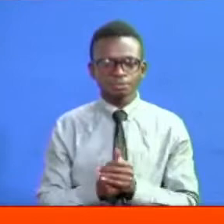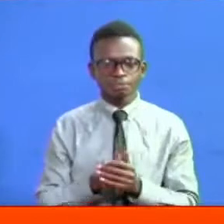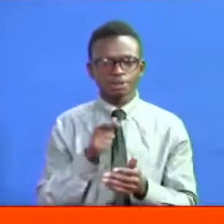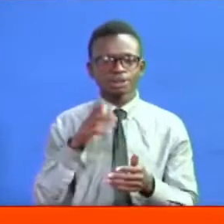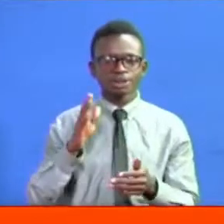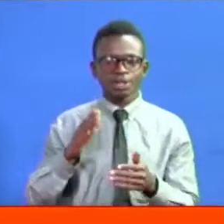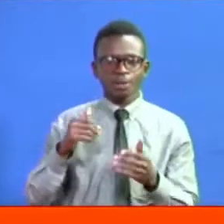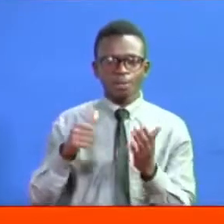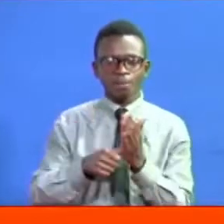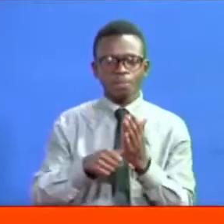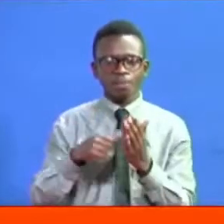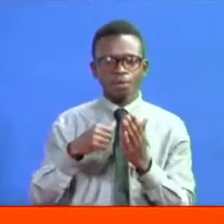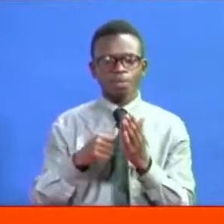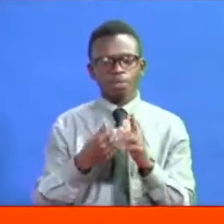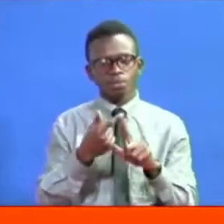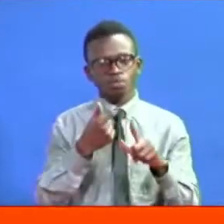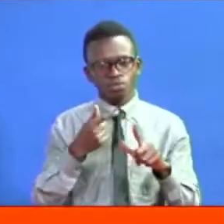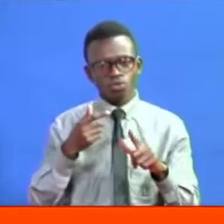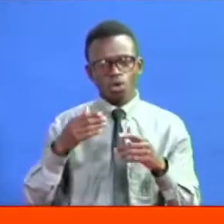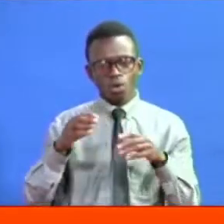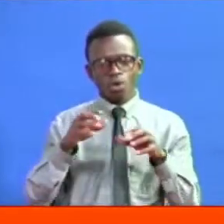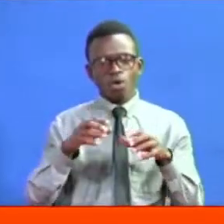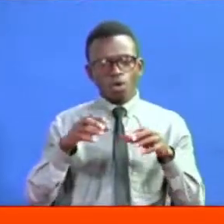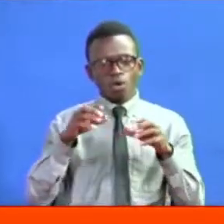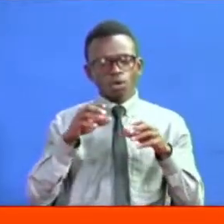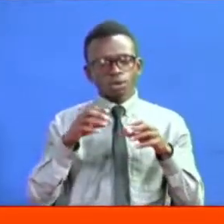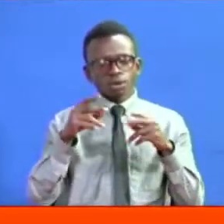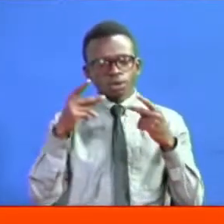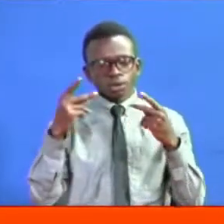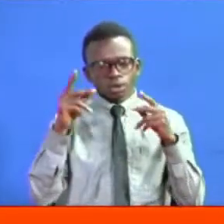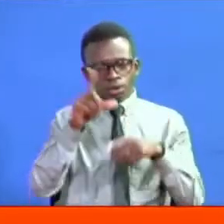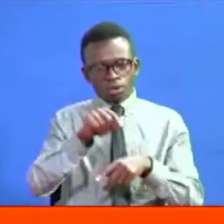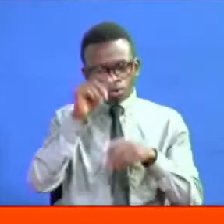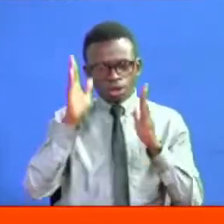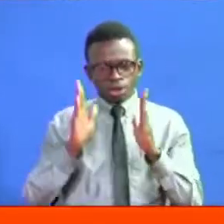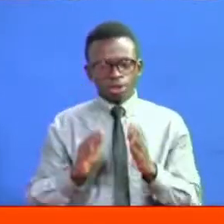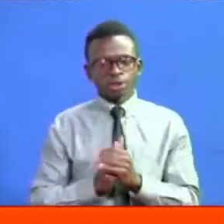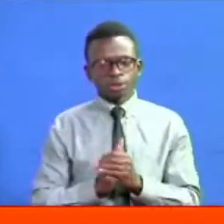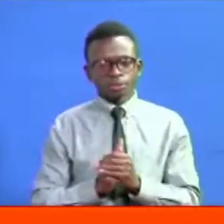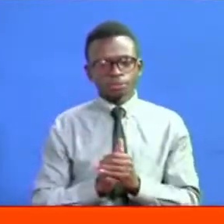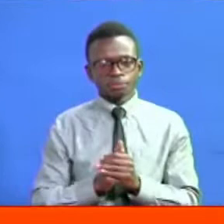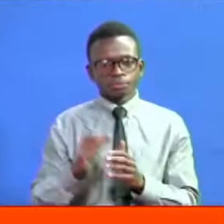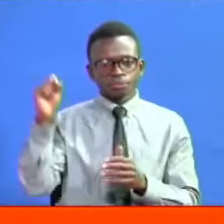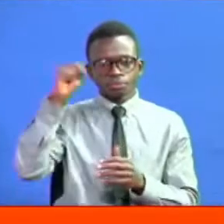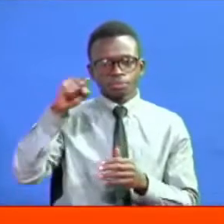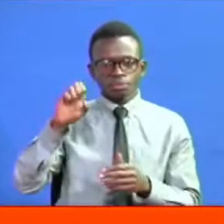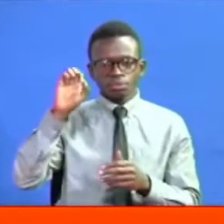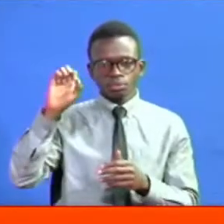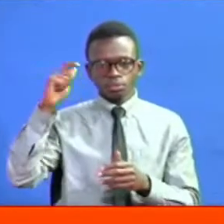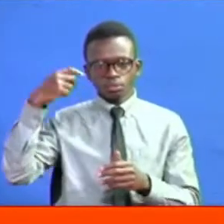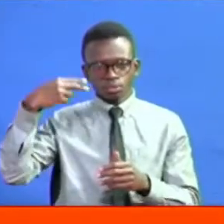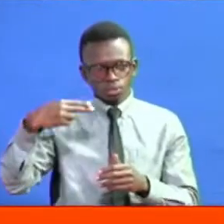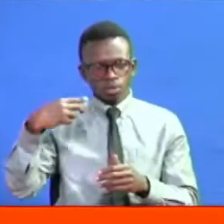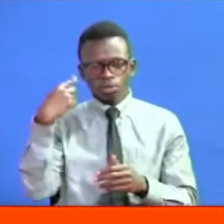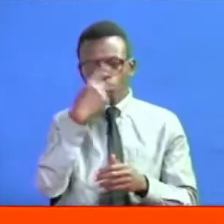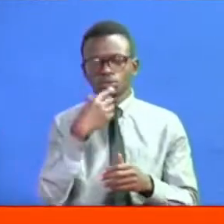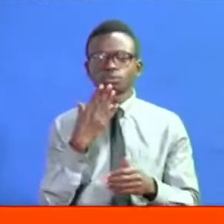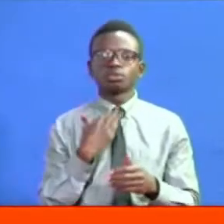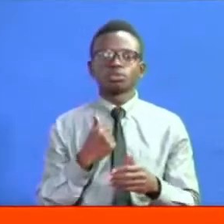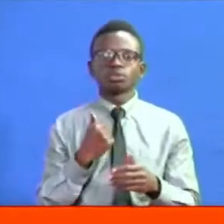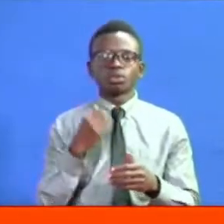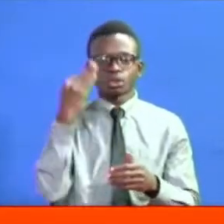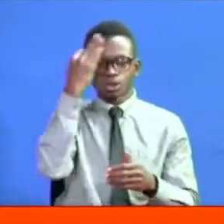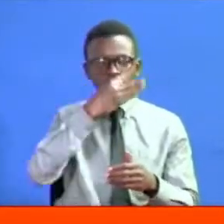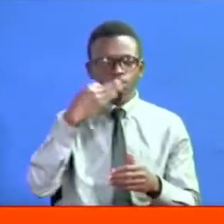especially those who have fallen into debt to fishermen, says Omondi, who wanted her face blurred because of